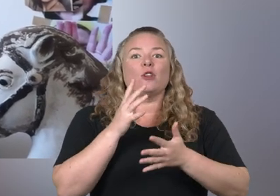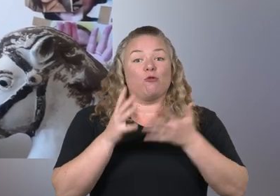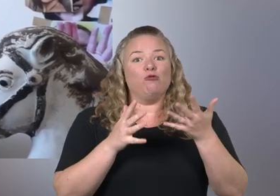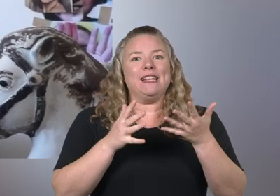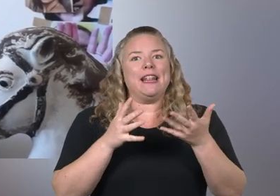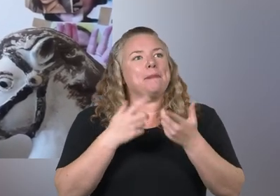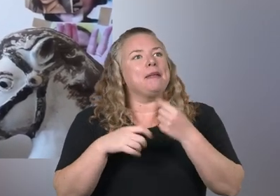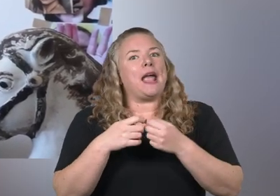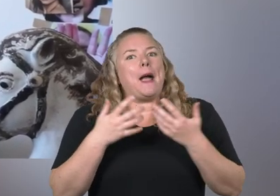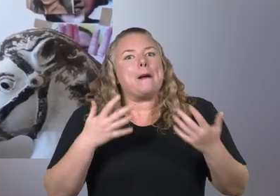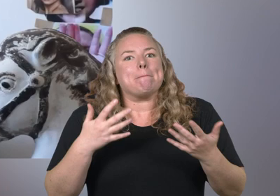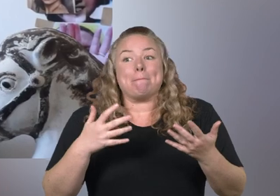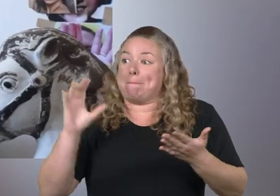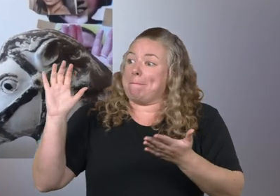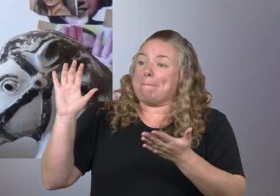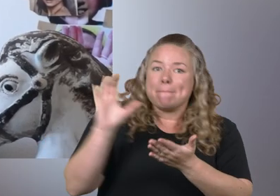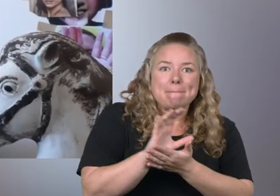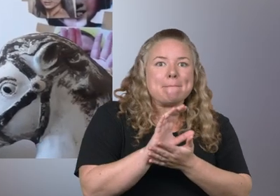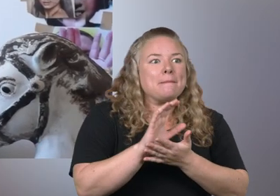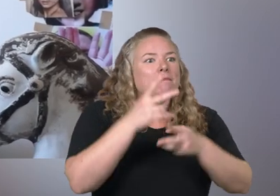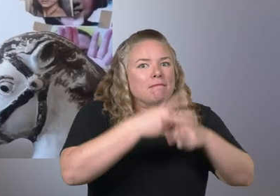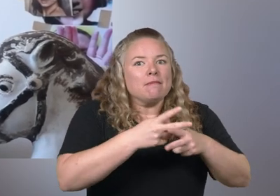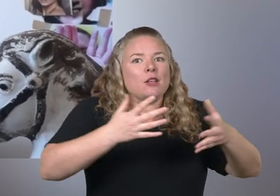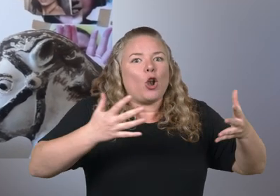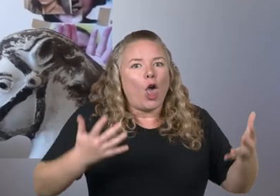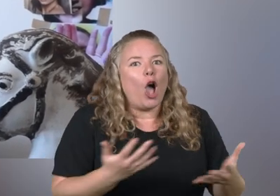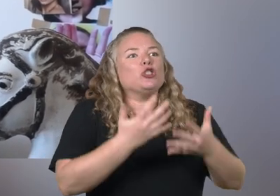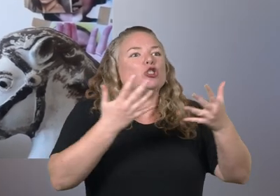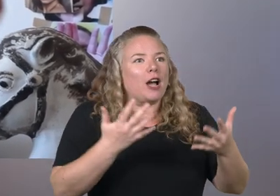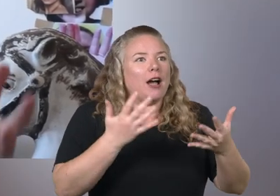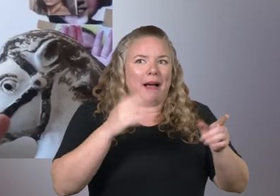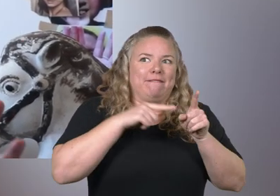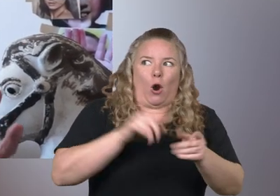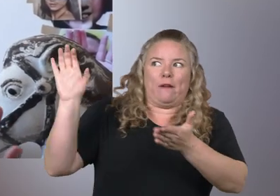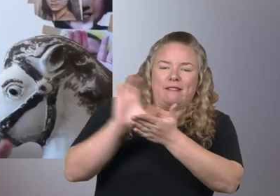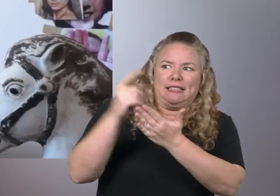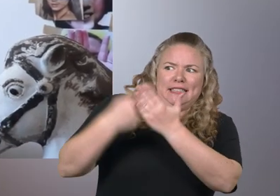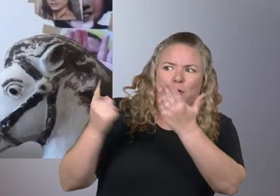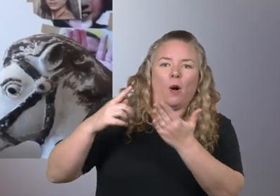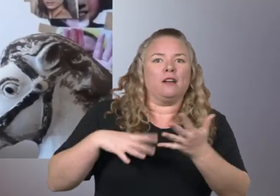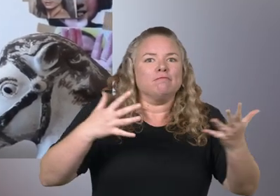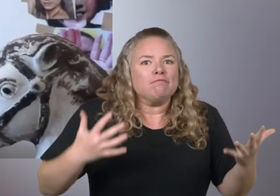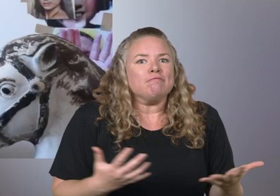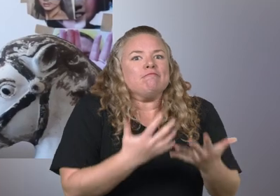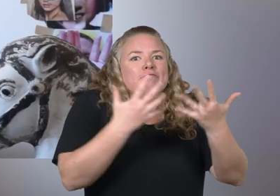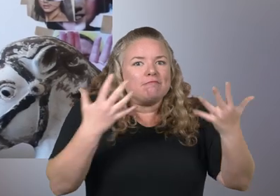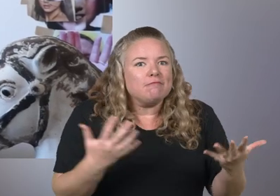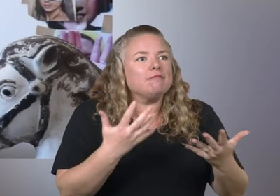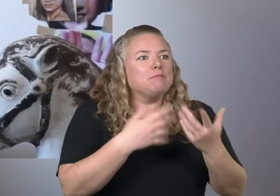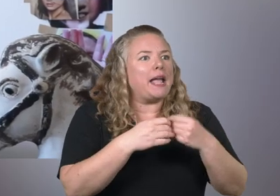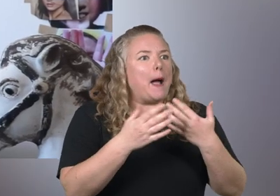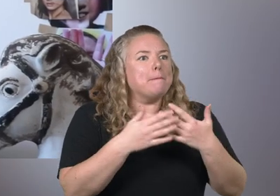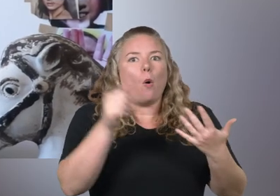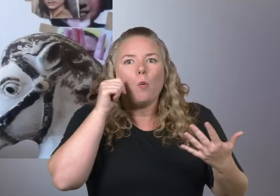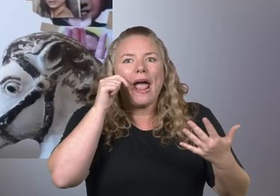respects, it's being nurtured by the sector through imperatives for funding this kind of work and